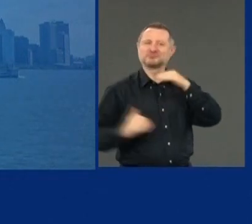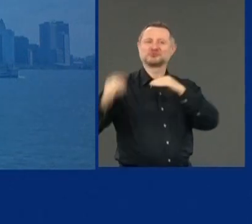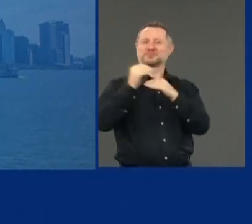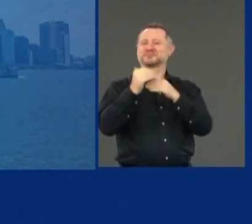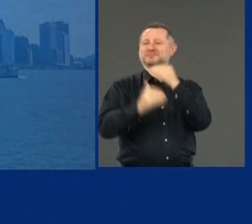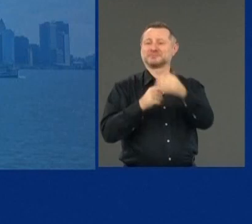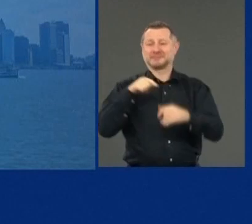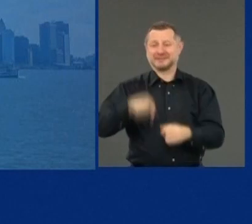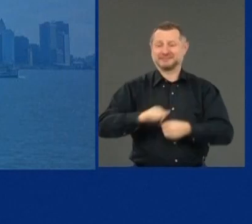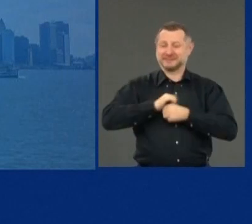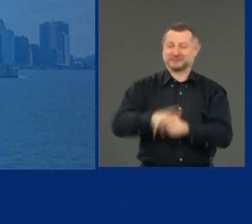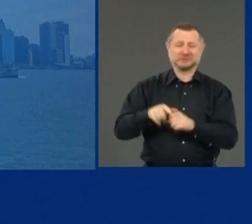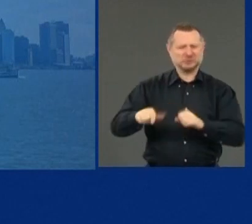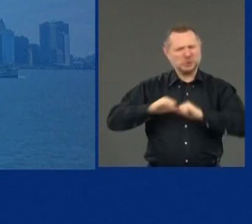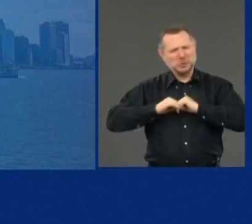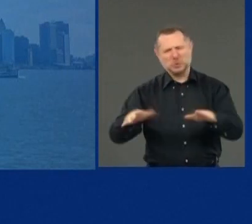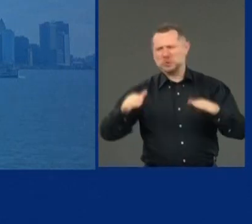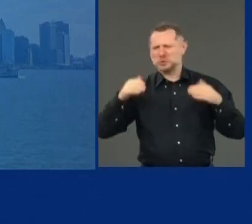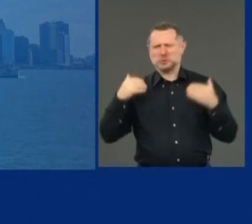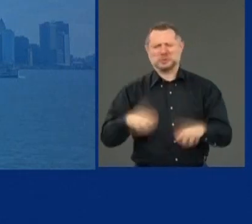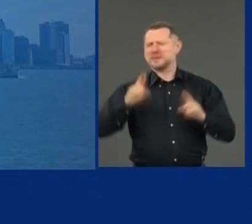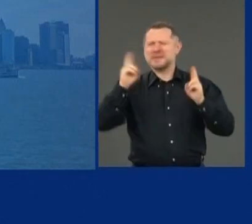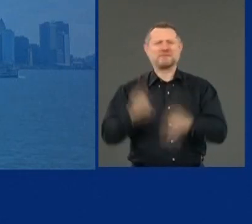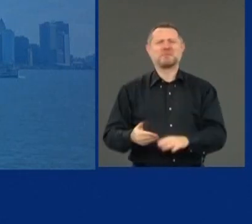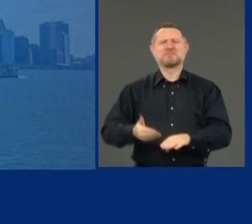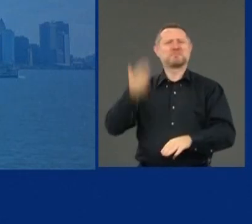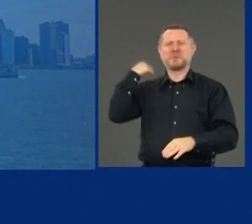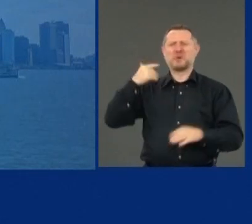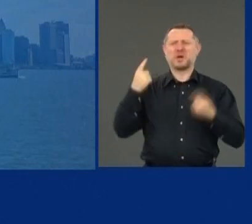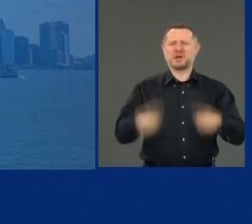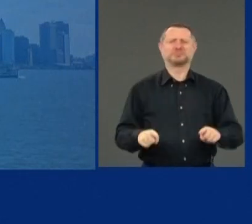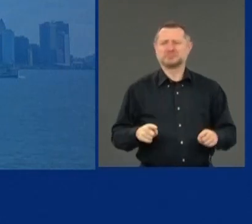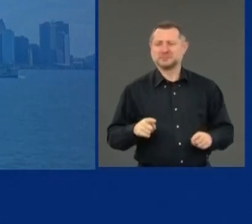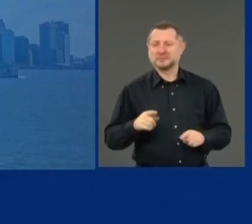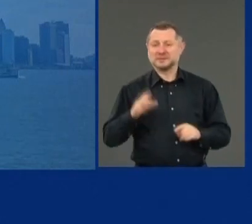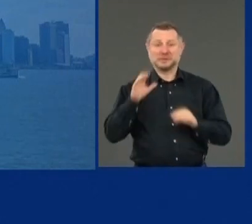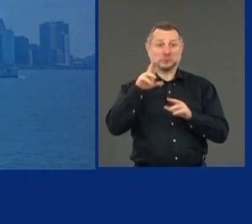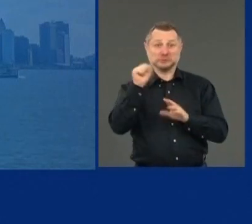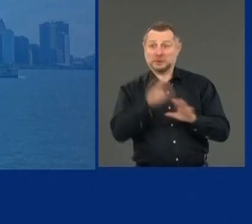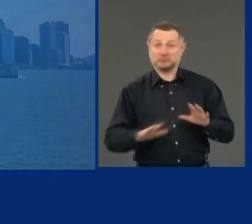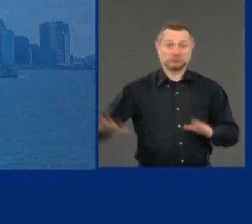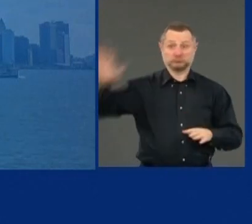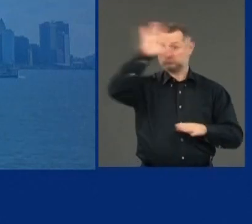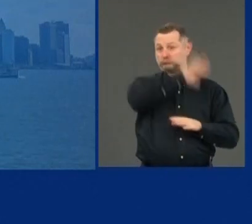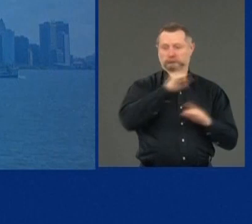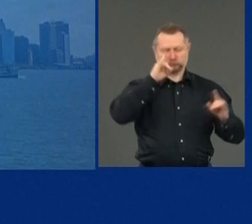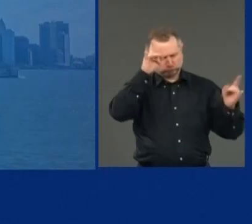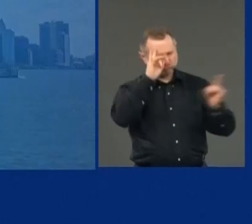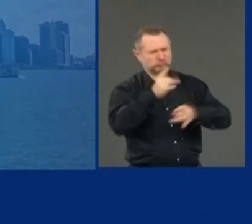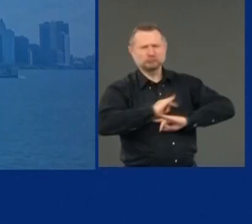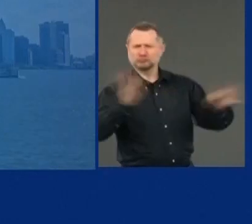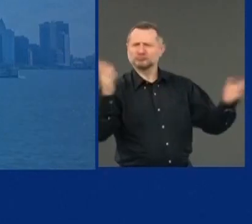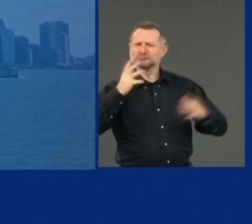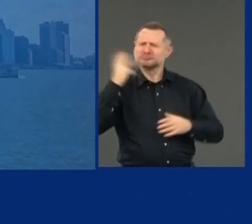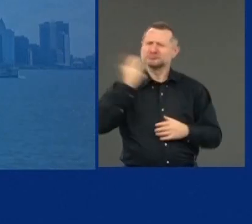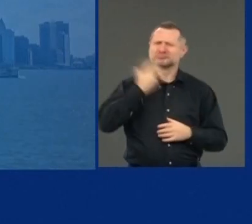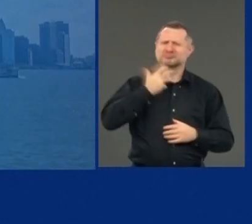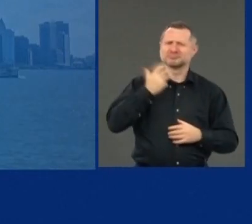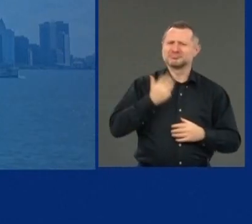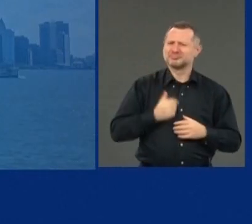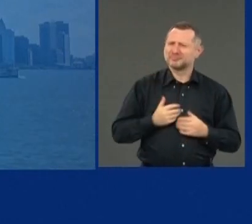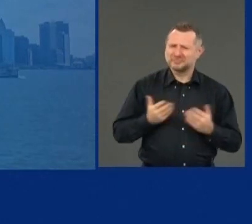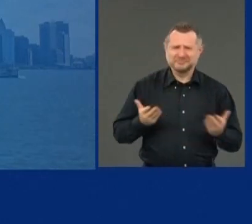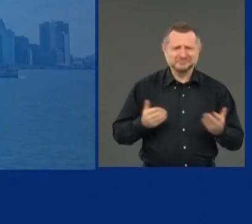history in New York. We're writing history in America. That's what we're doing. We're writing history